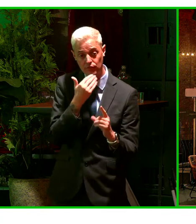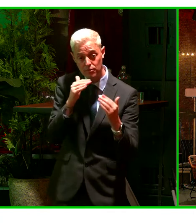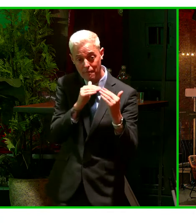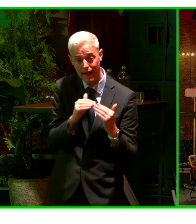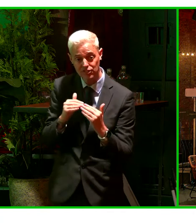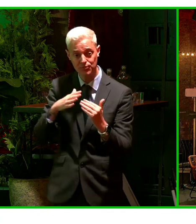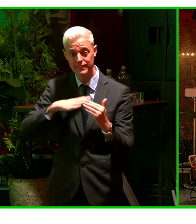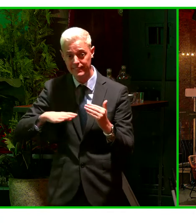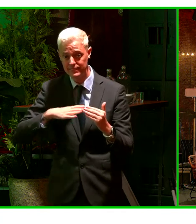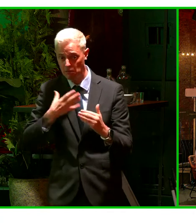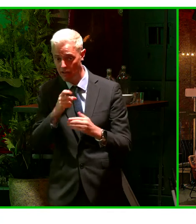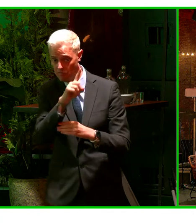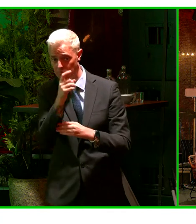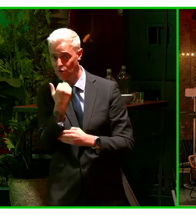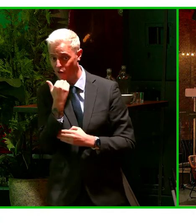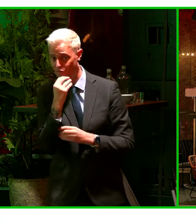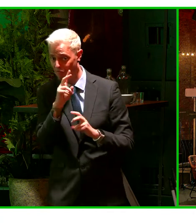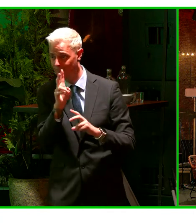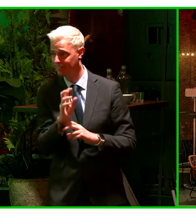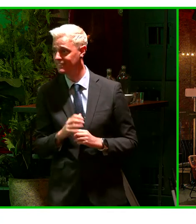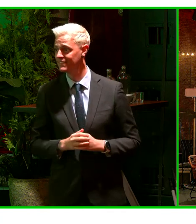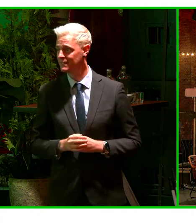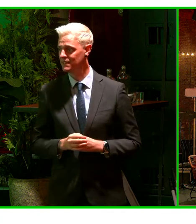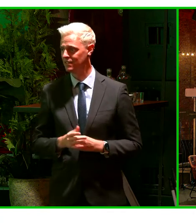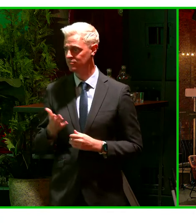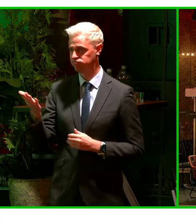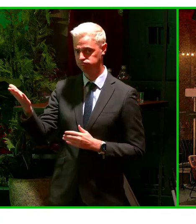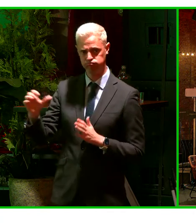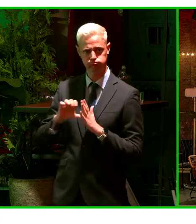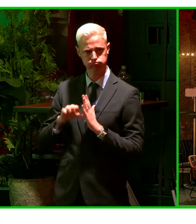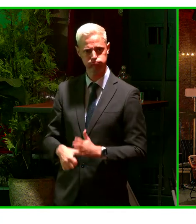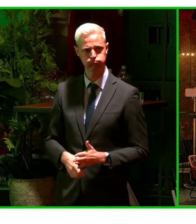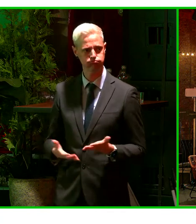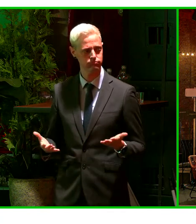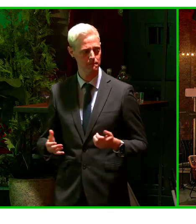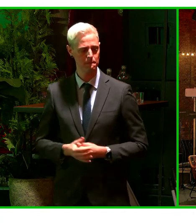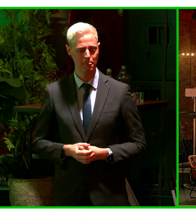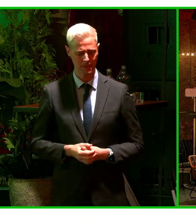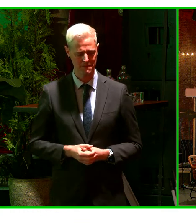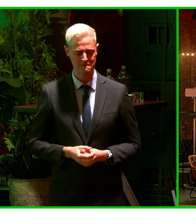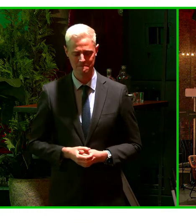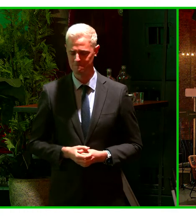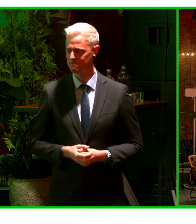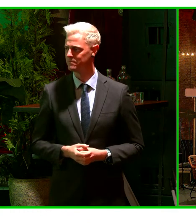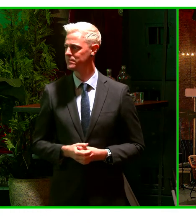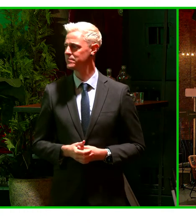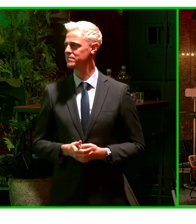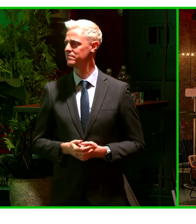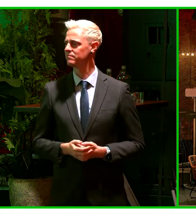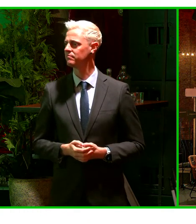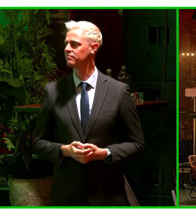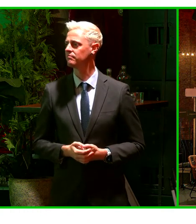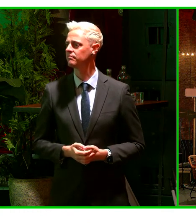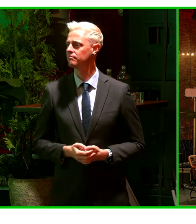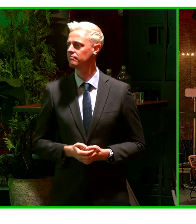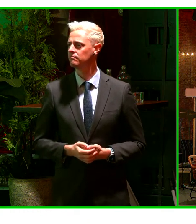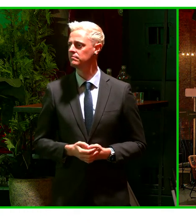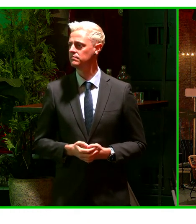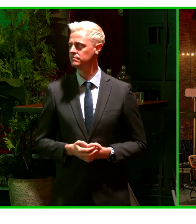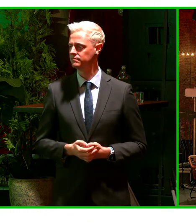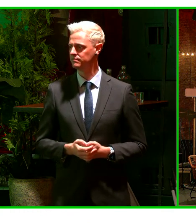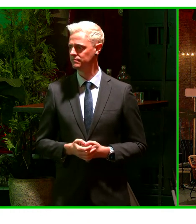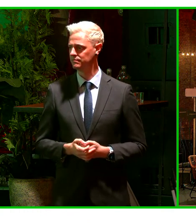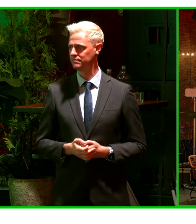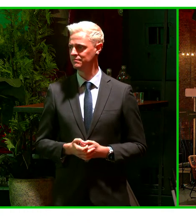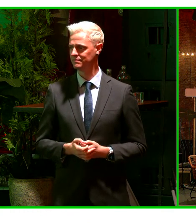did. that's a tough one. I think the idea is obviously. The way to get to, I don't think